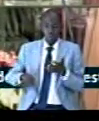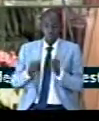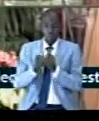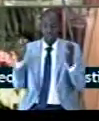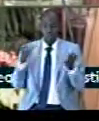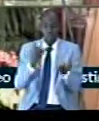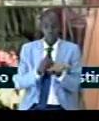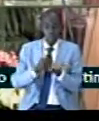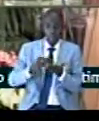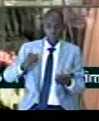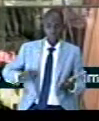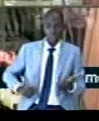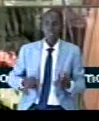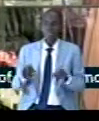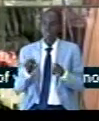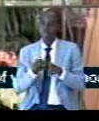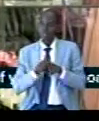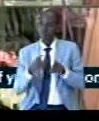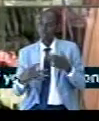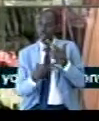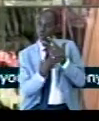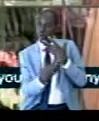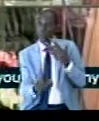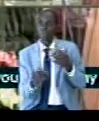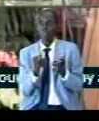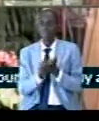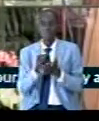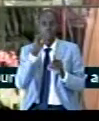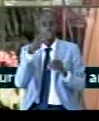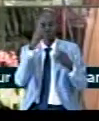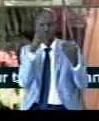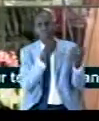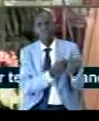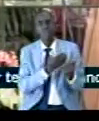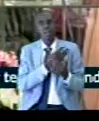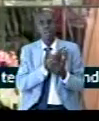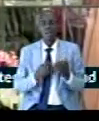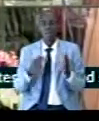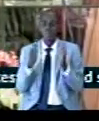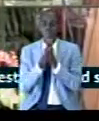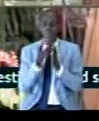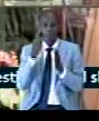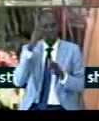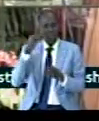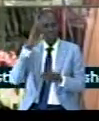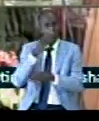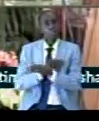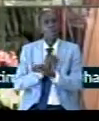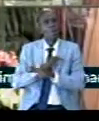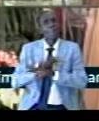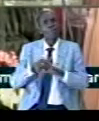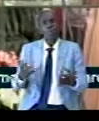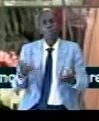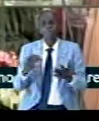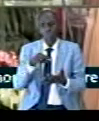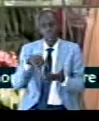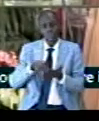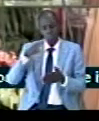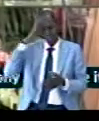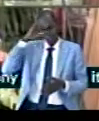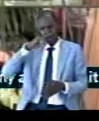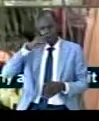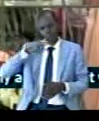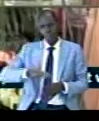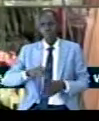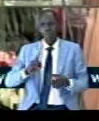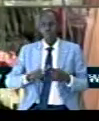started telling God, God, come and do my own for me, that this my son, I don't want them to do operation for him. He's too tender at this age that they'll be